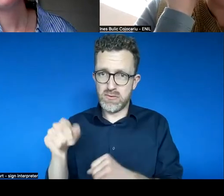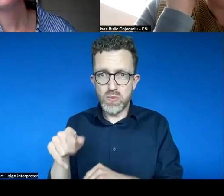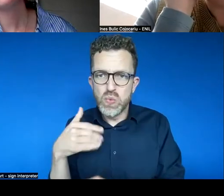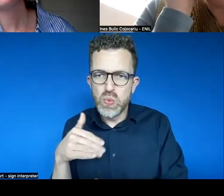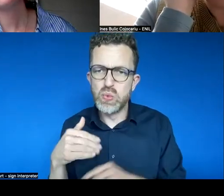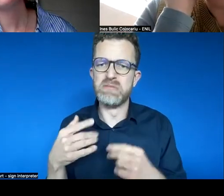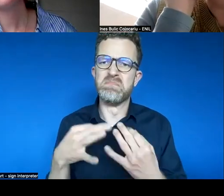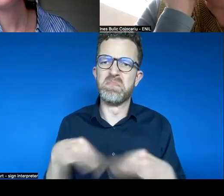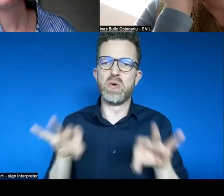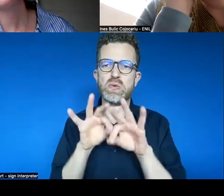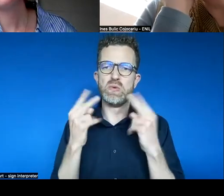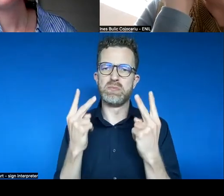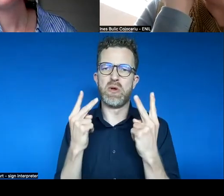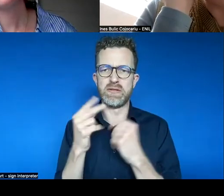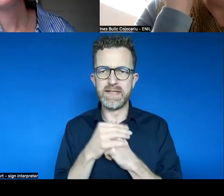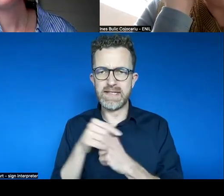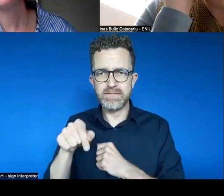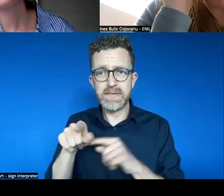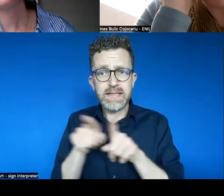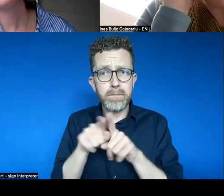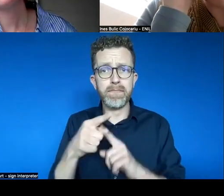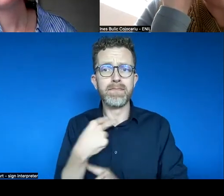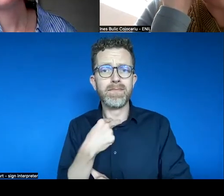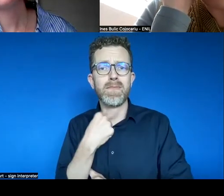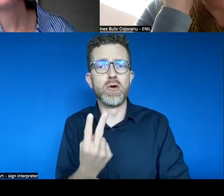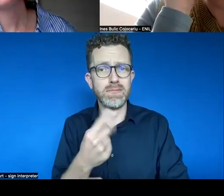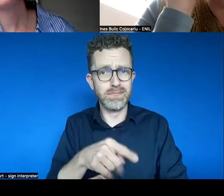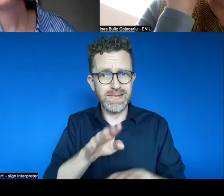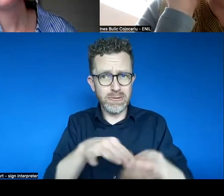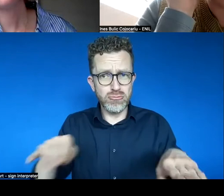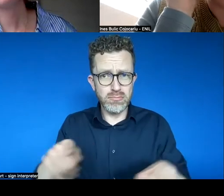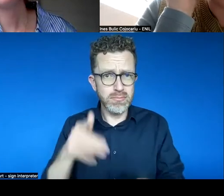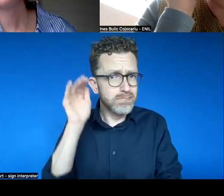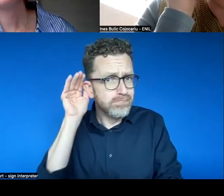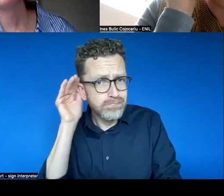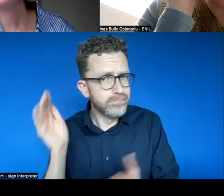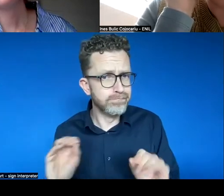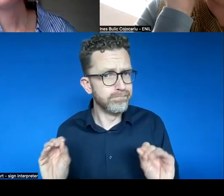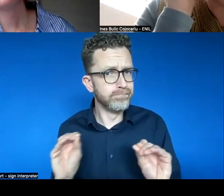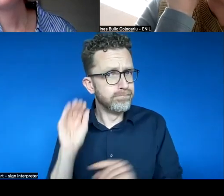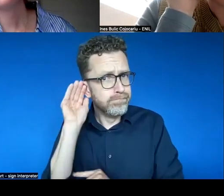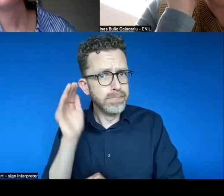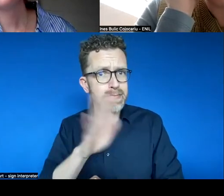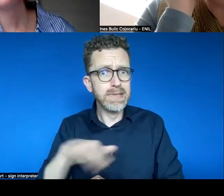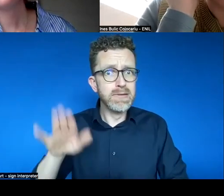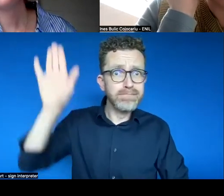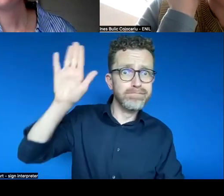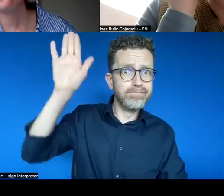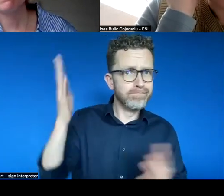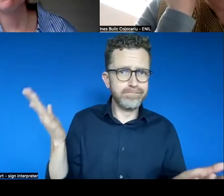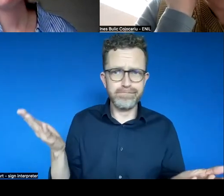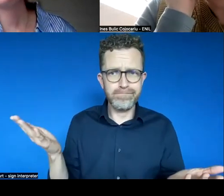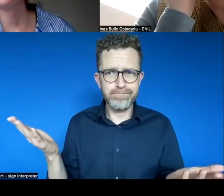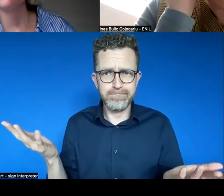So thank you very much, Marley. Again, feel free to engage in the very lively discussion and answer any questions that you